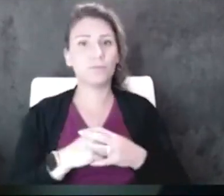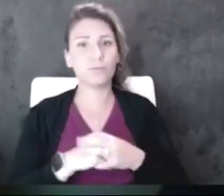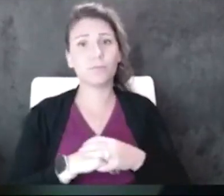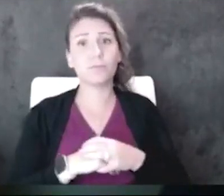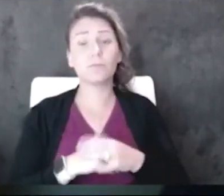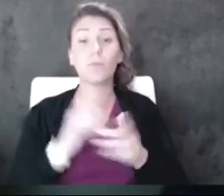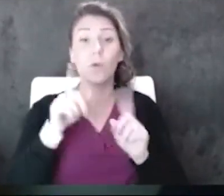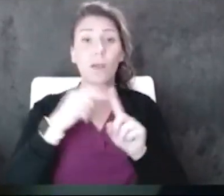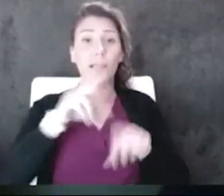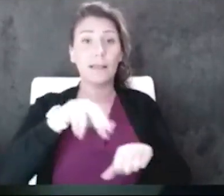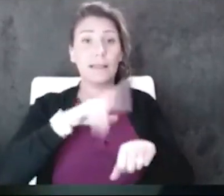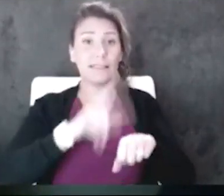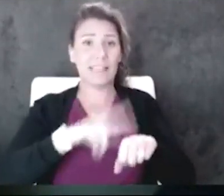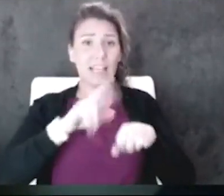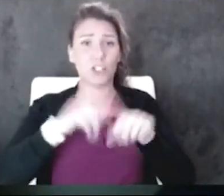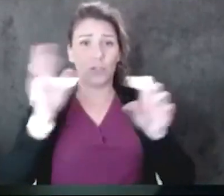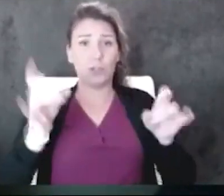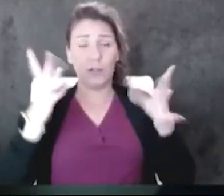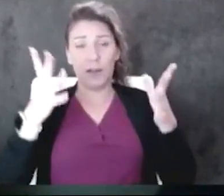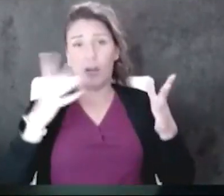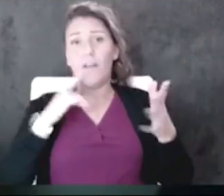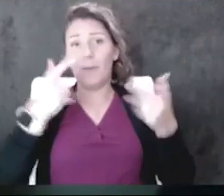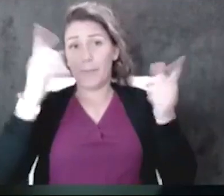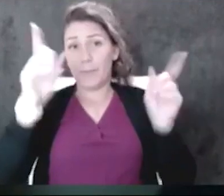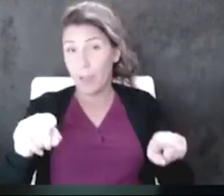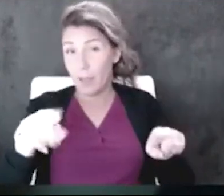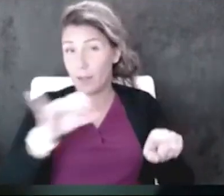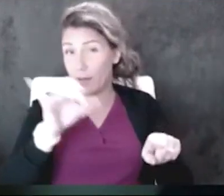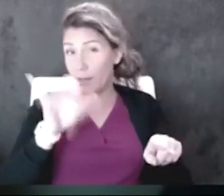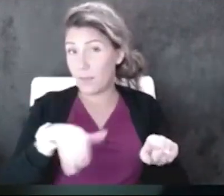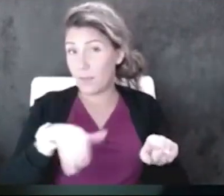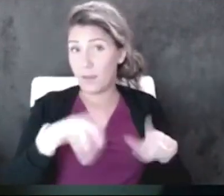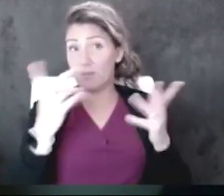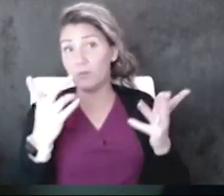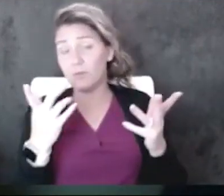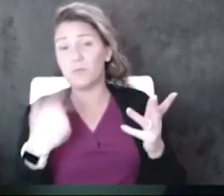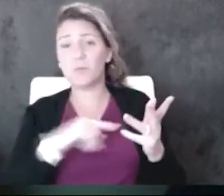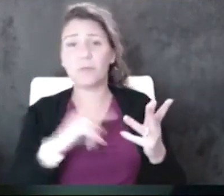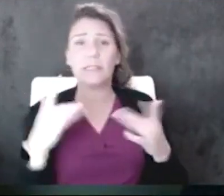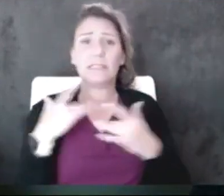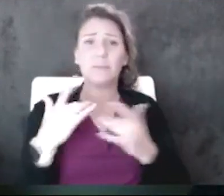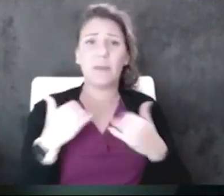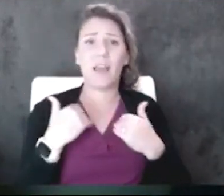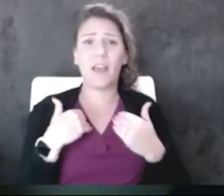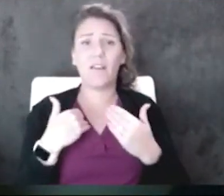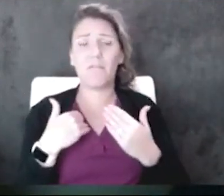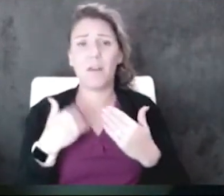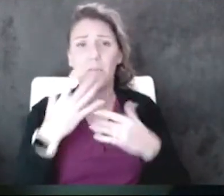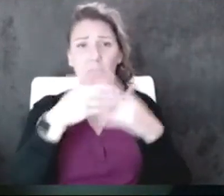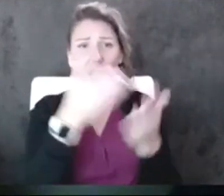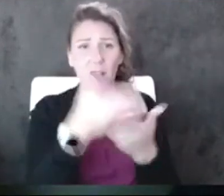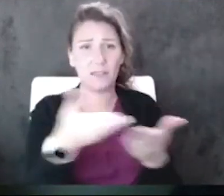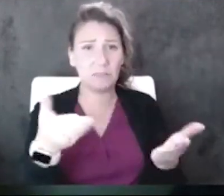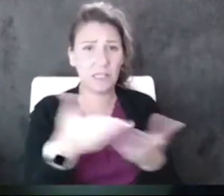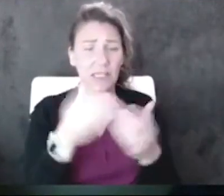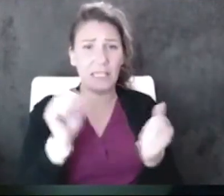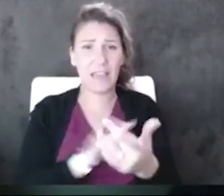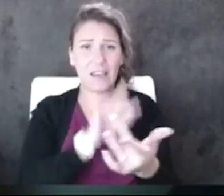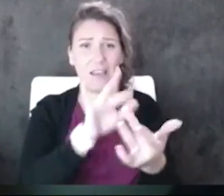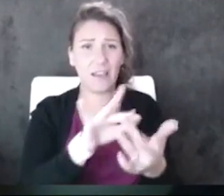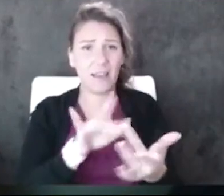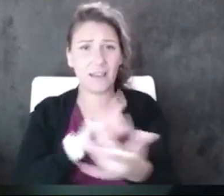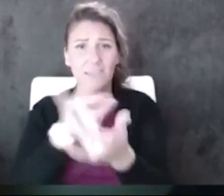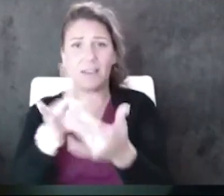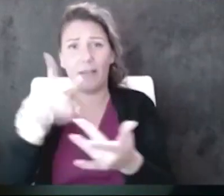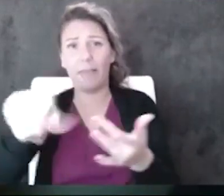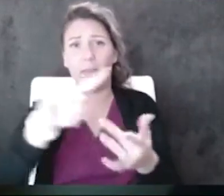natural disasters happen like that, we usually have a blood supply to be able to reach out and help them. Right now,